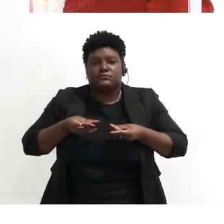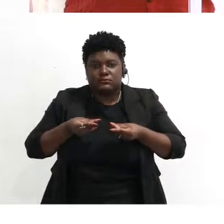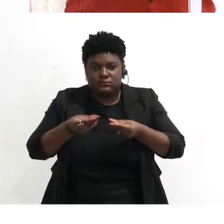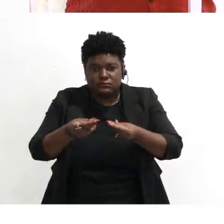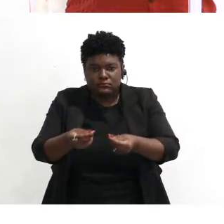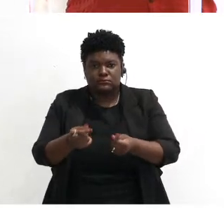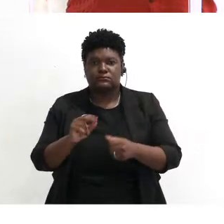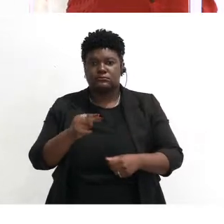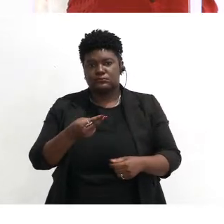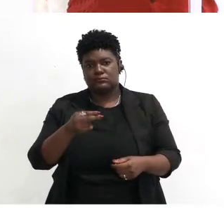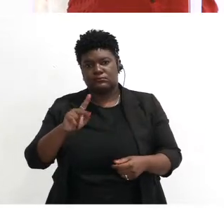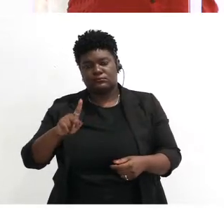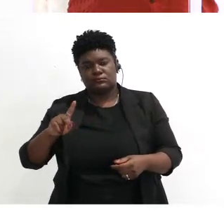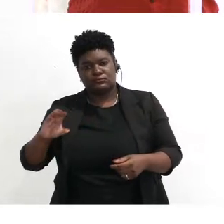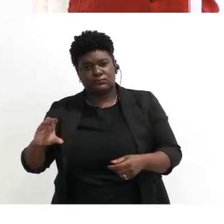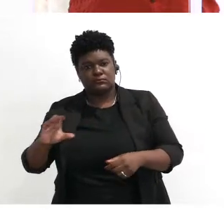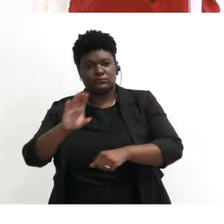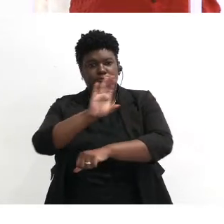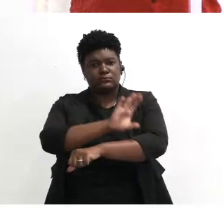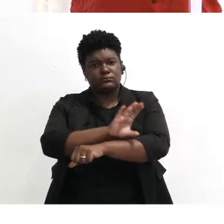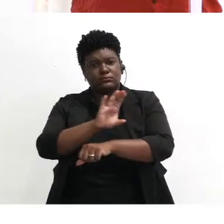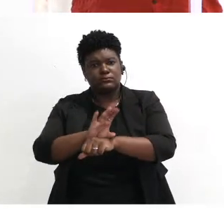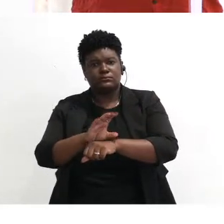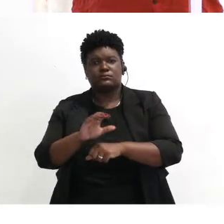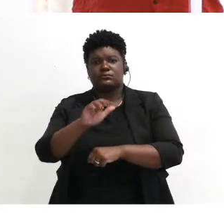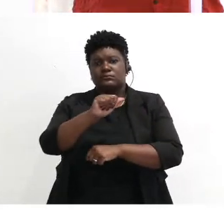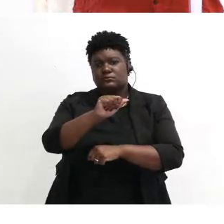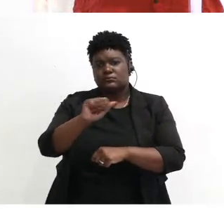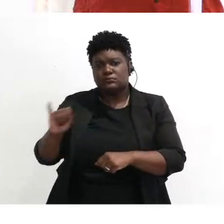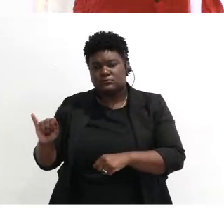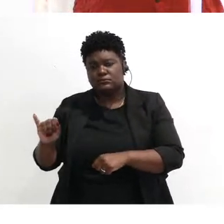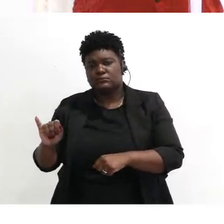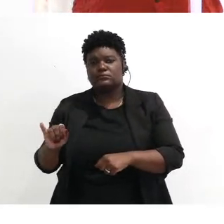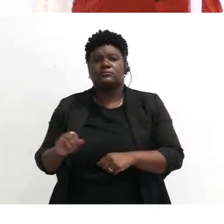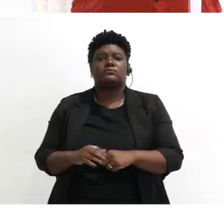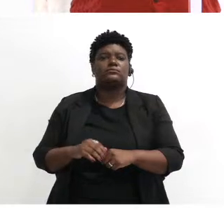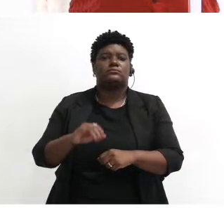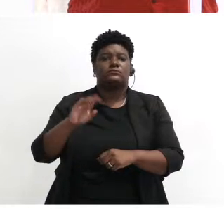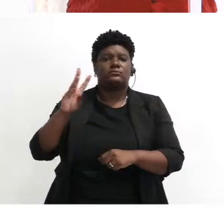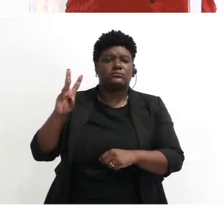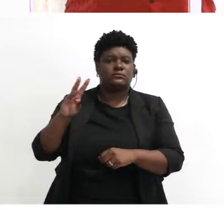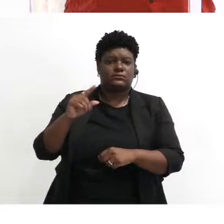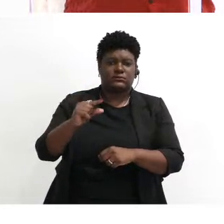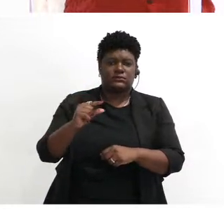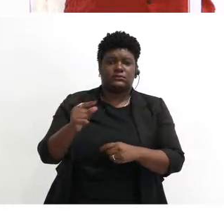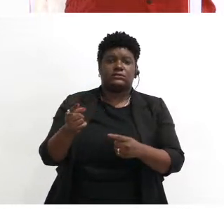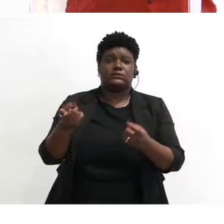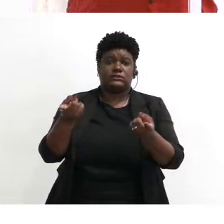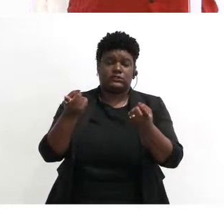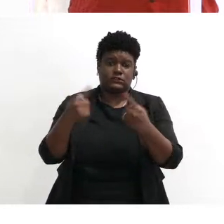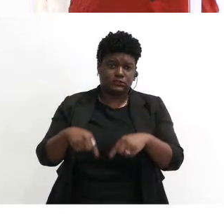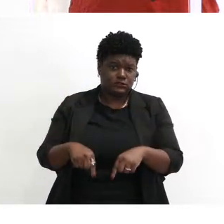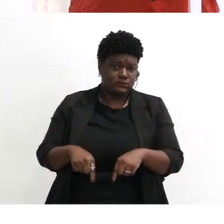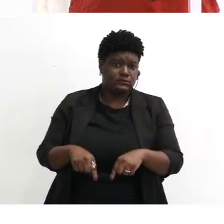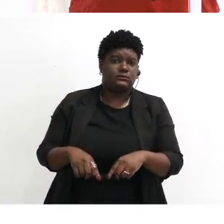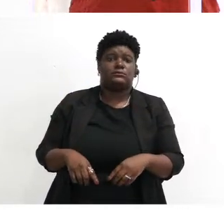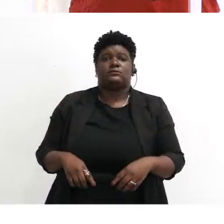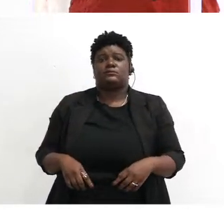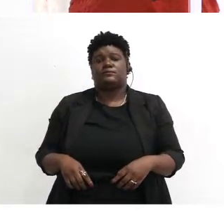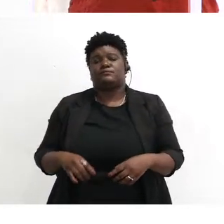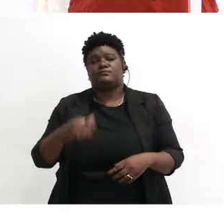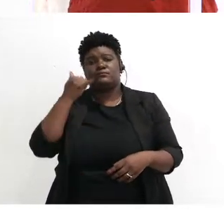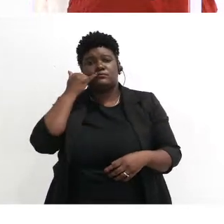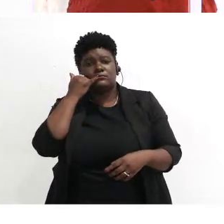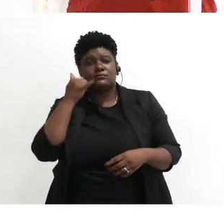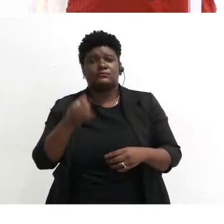artificial intelligence, or 5G drives this, 6G is coming, smart devices, data